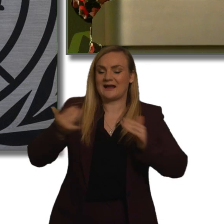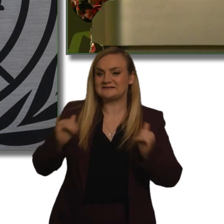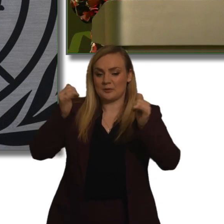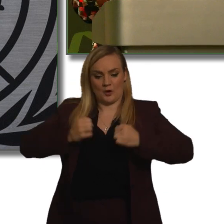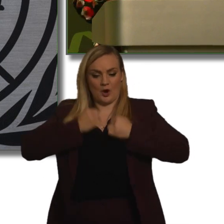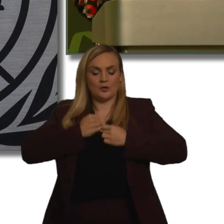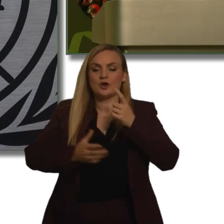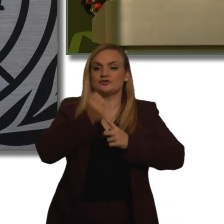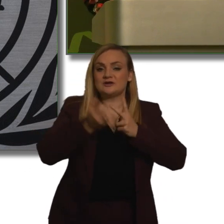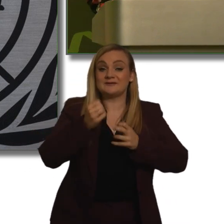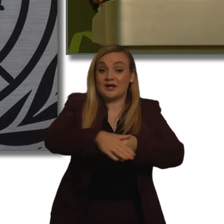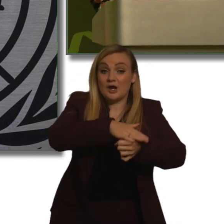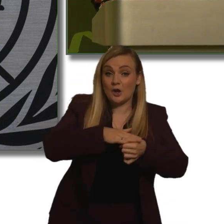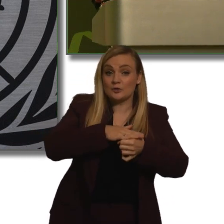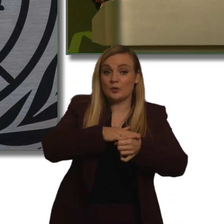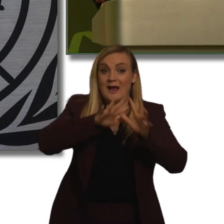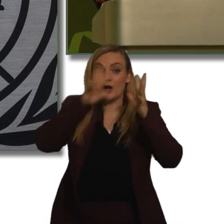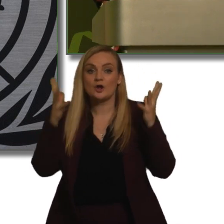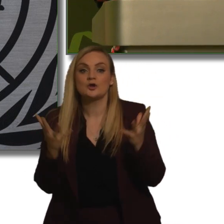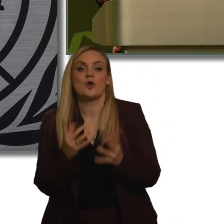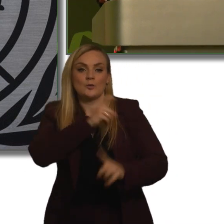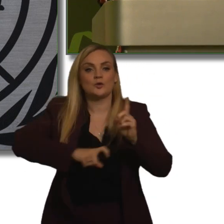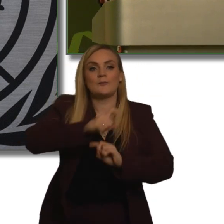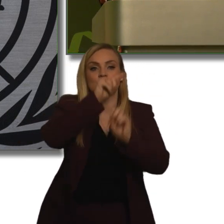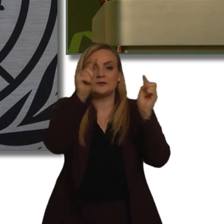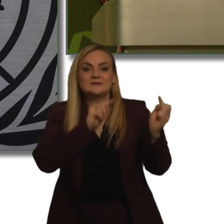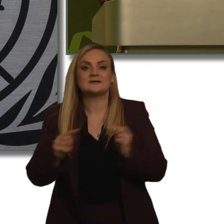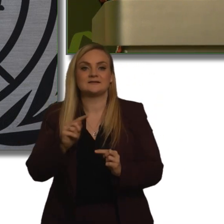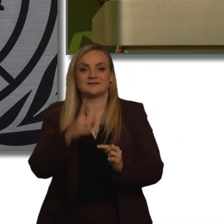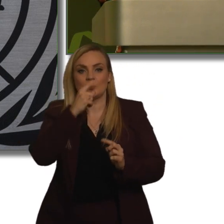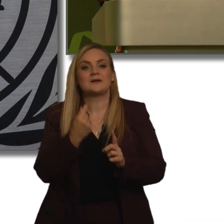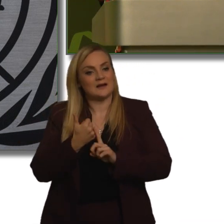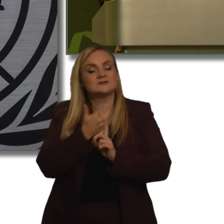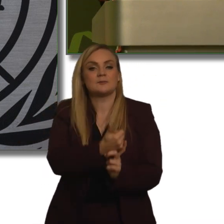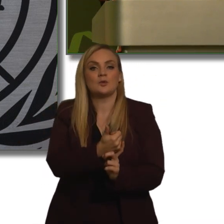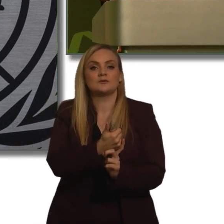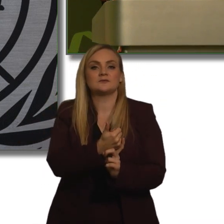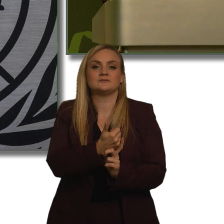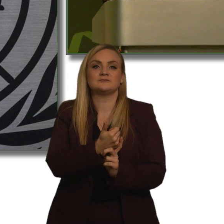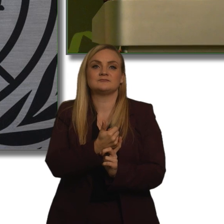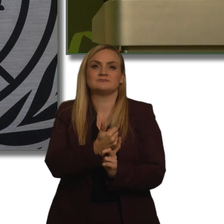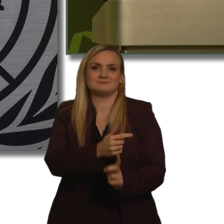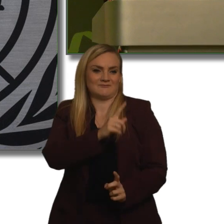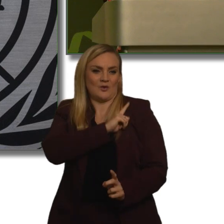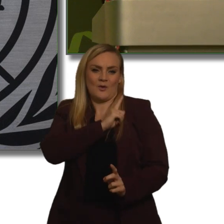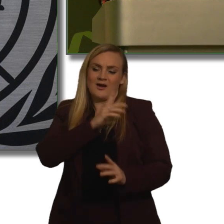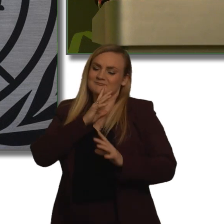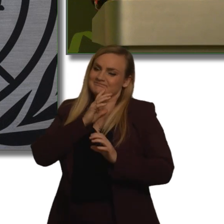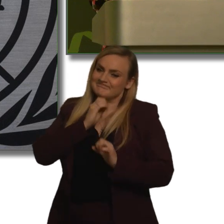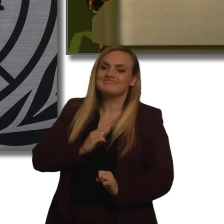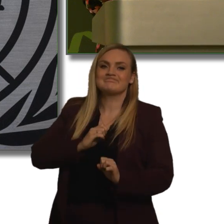in both the local and global communities that we're able to support, thanks to the loyalty of